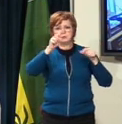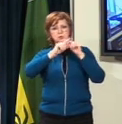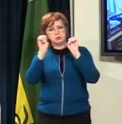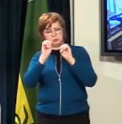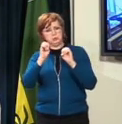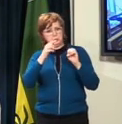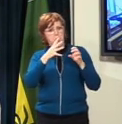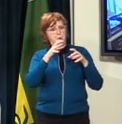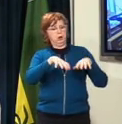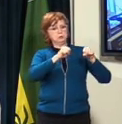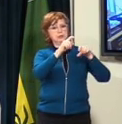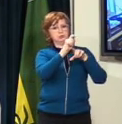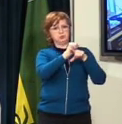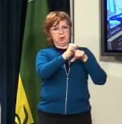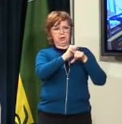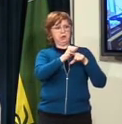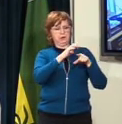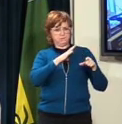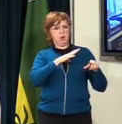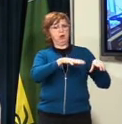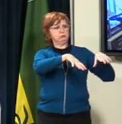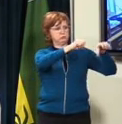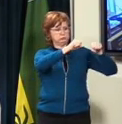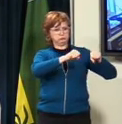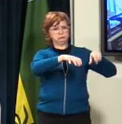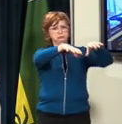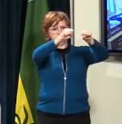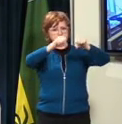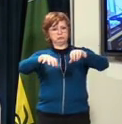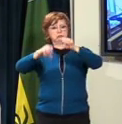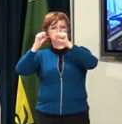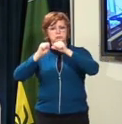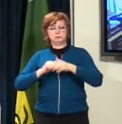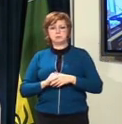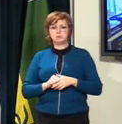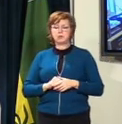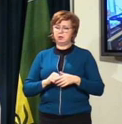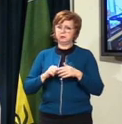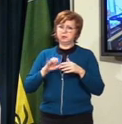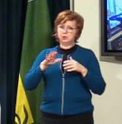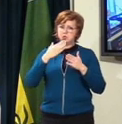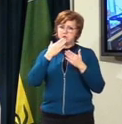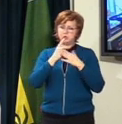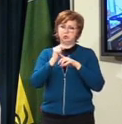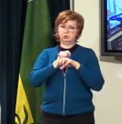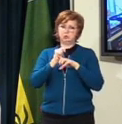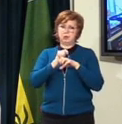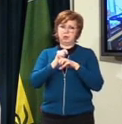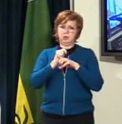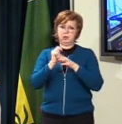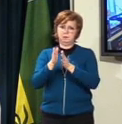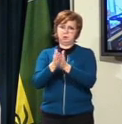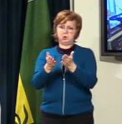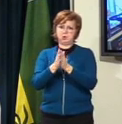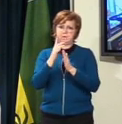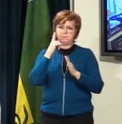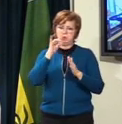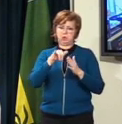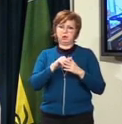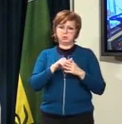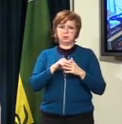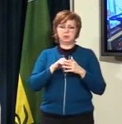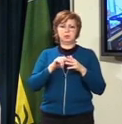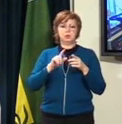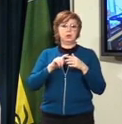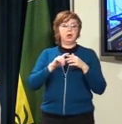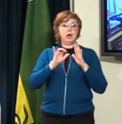for the partnership with the College of Medicine that helped us develop the content and the program. And this is a combination